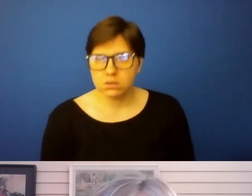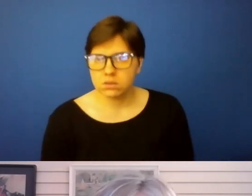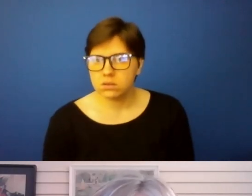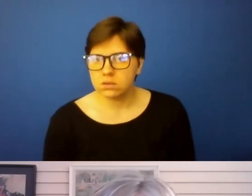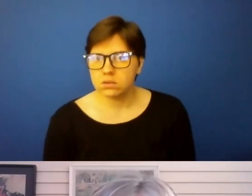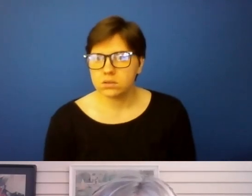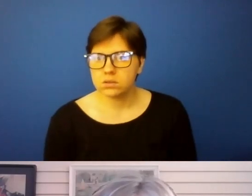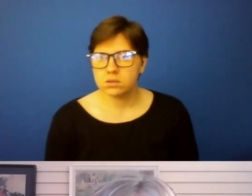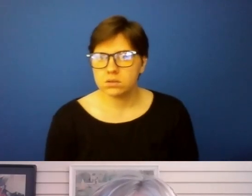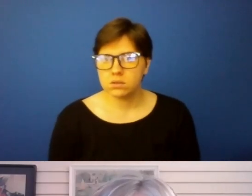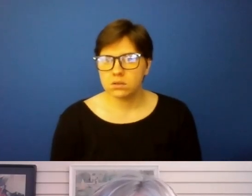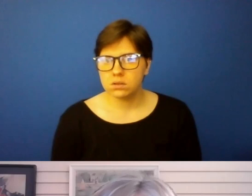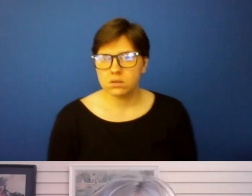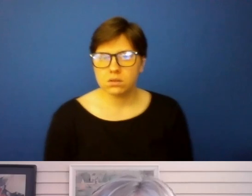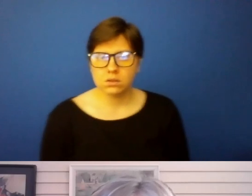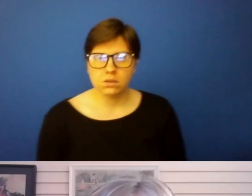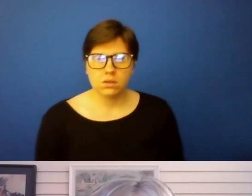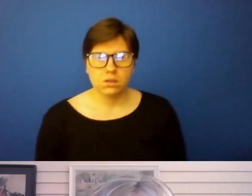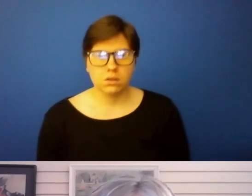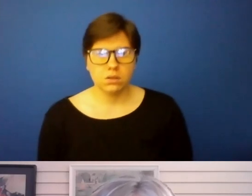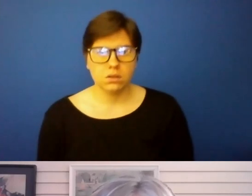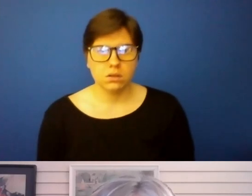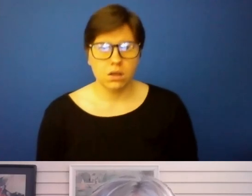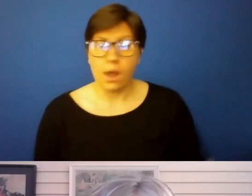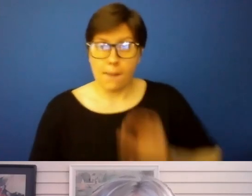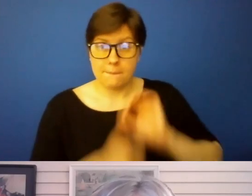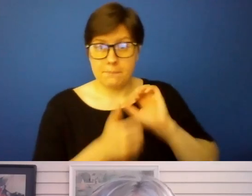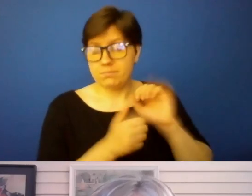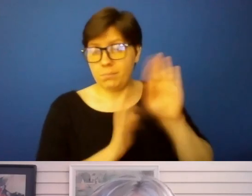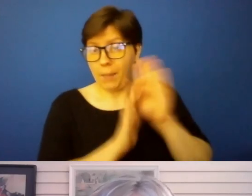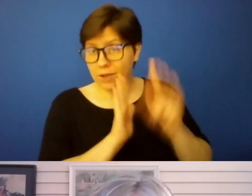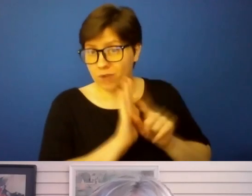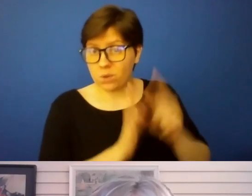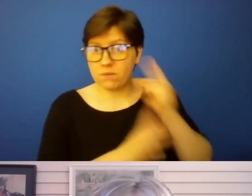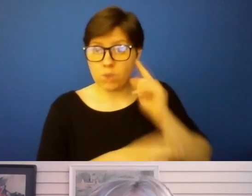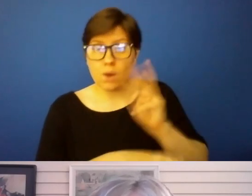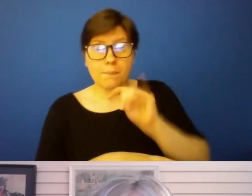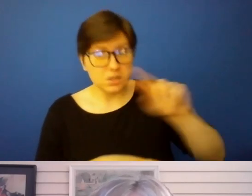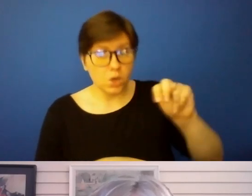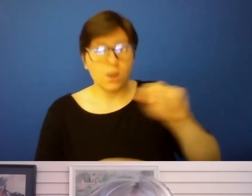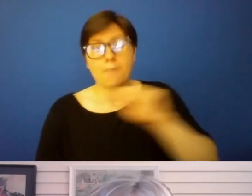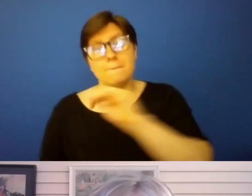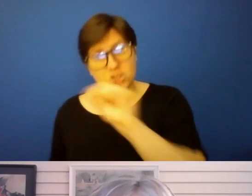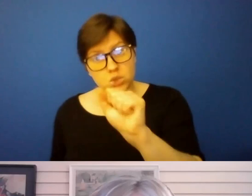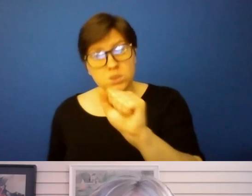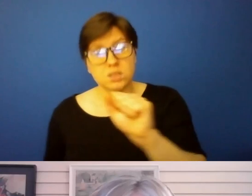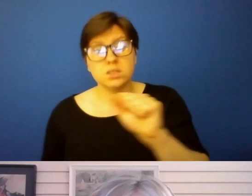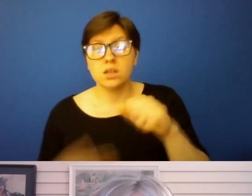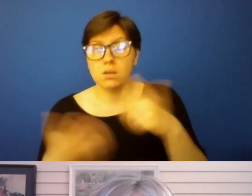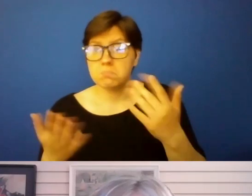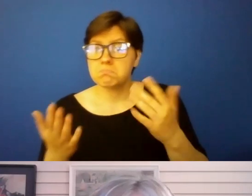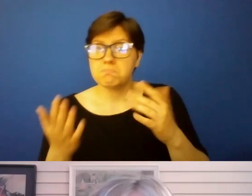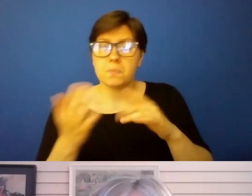And the background, right, to all of this in Minnesota, for example, and in Massachusetts, is there's a felony assisted